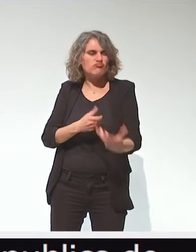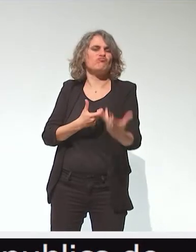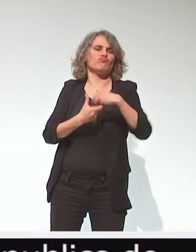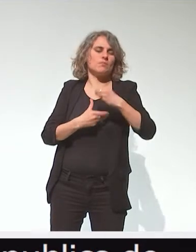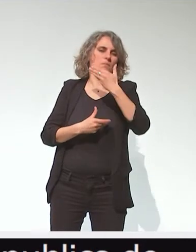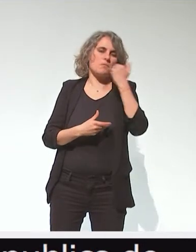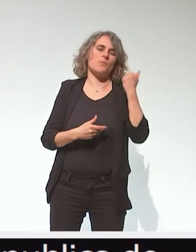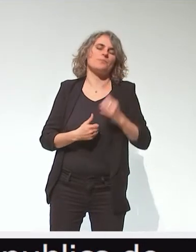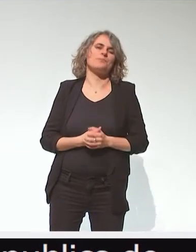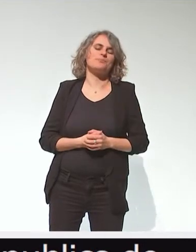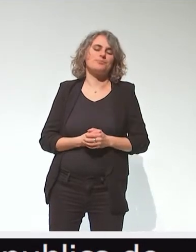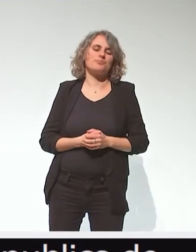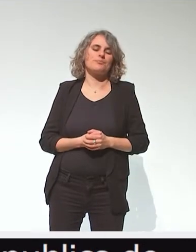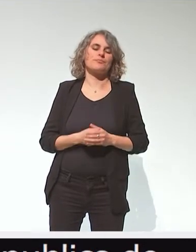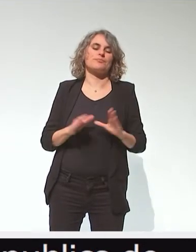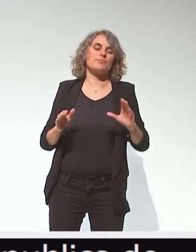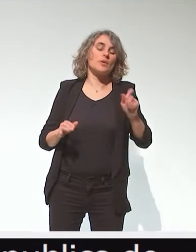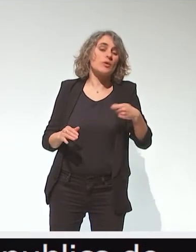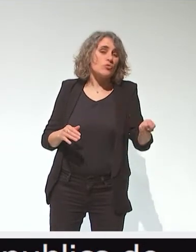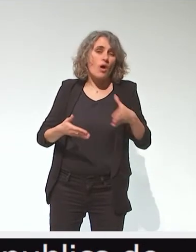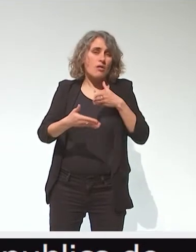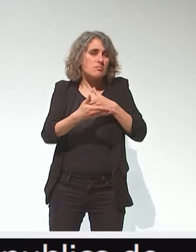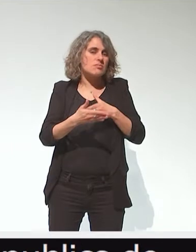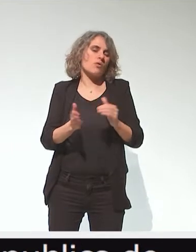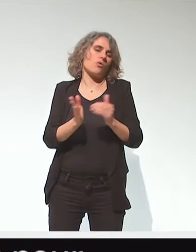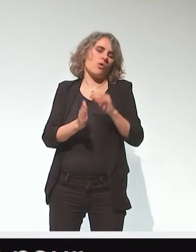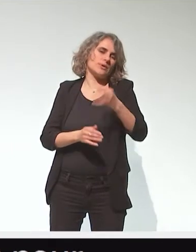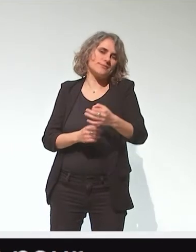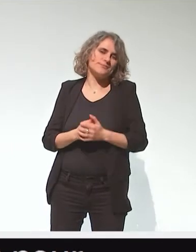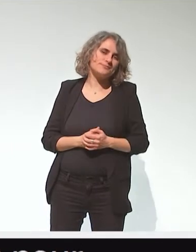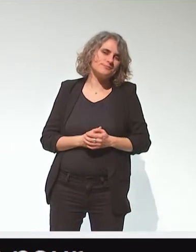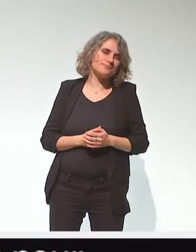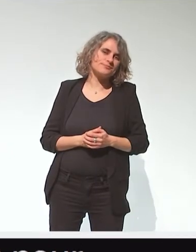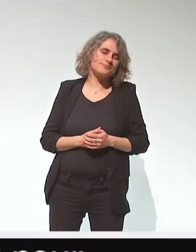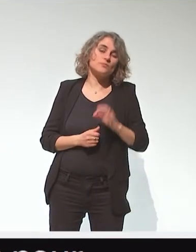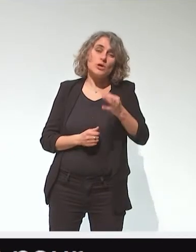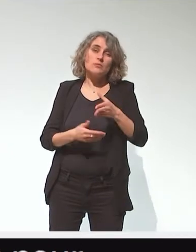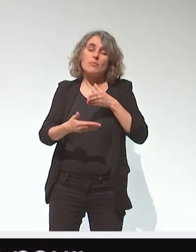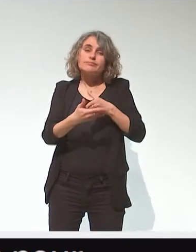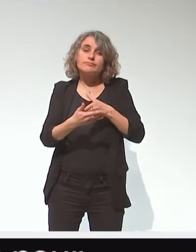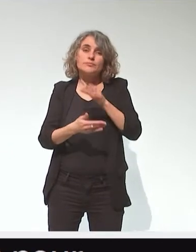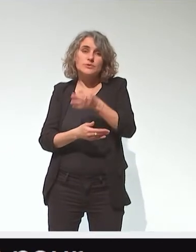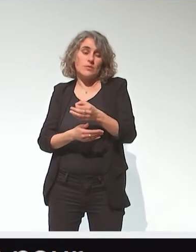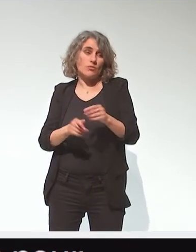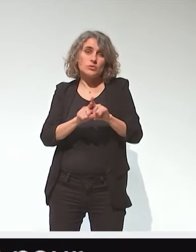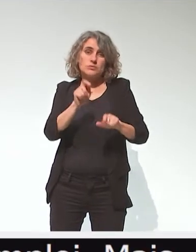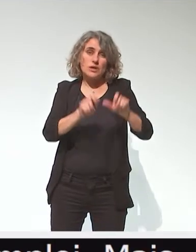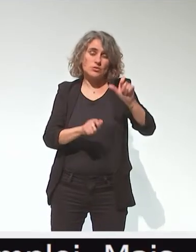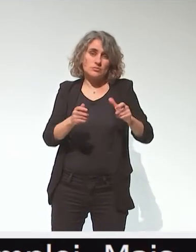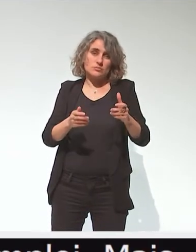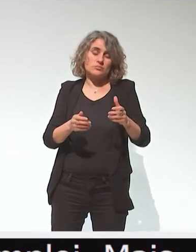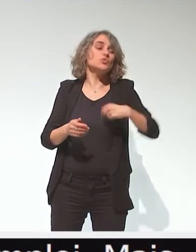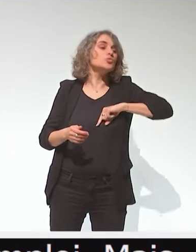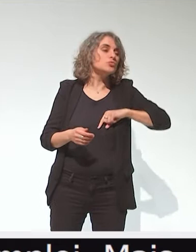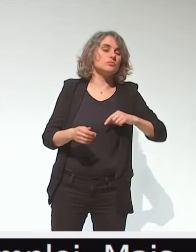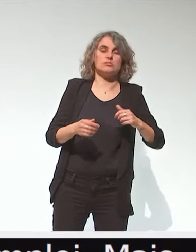this easier, of course, not only for us, but also for the people with disabilities. In many cases, there are